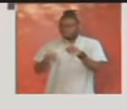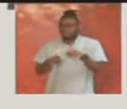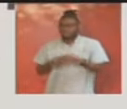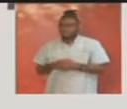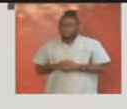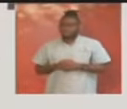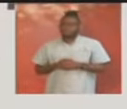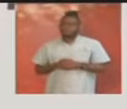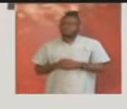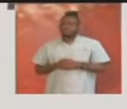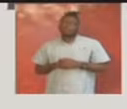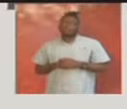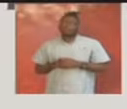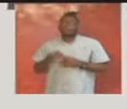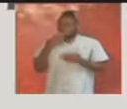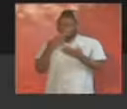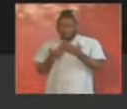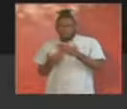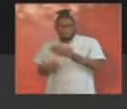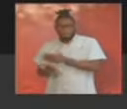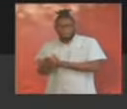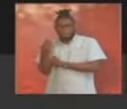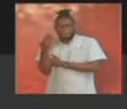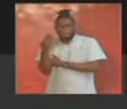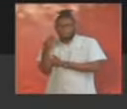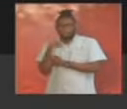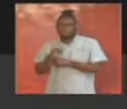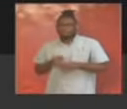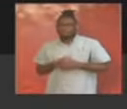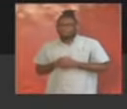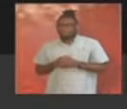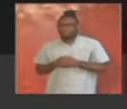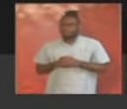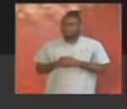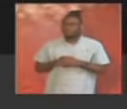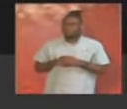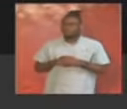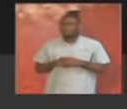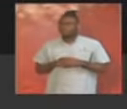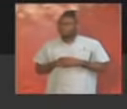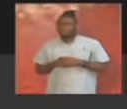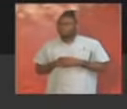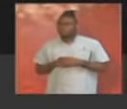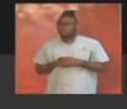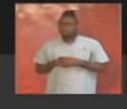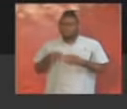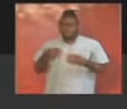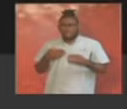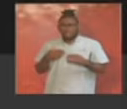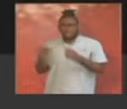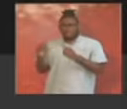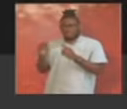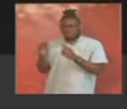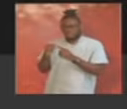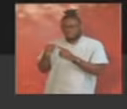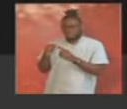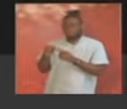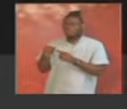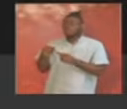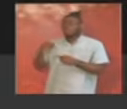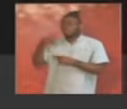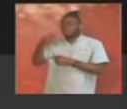Hi, good morning, everyone. Rashad Khan, Guardian Media here. My first question is to Dr. Hoyt. Given the number of people